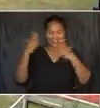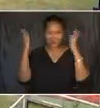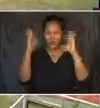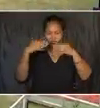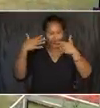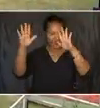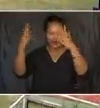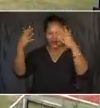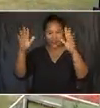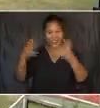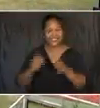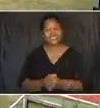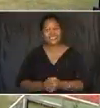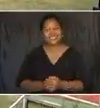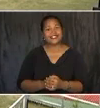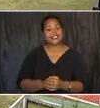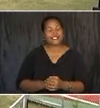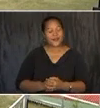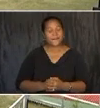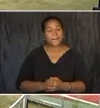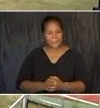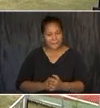crowd this wonderful morning.